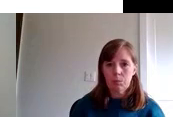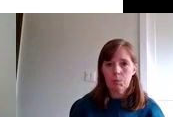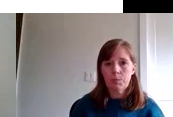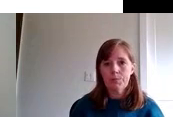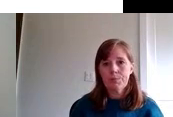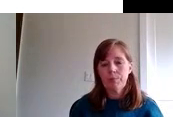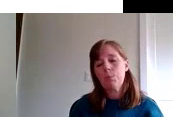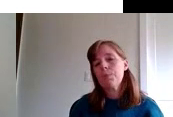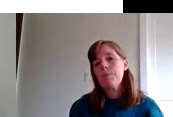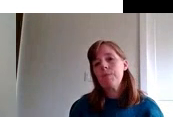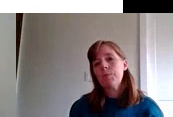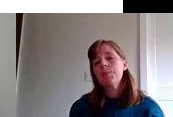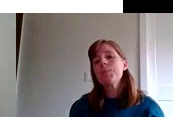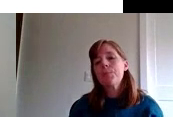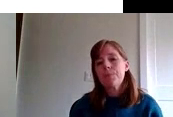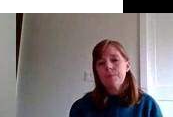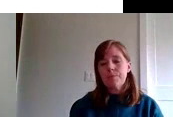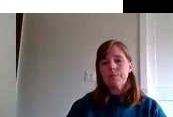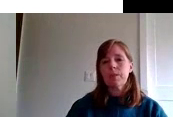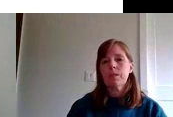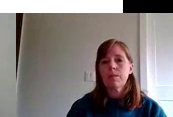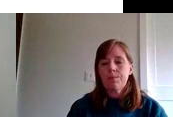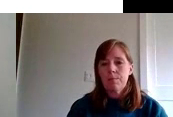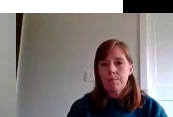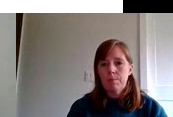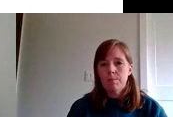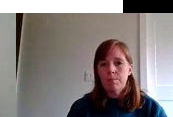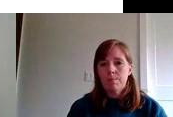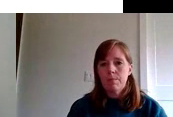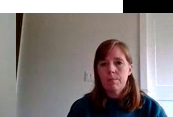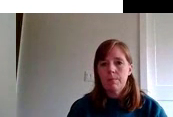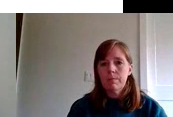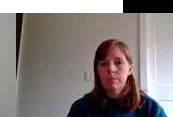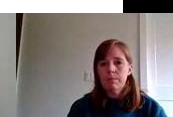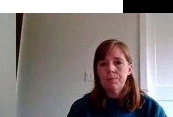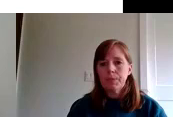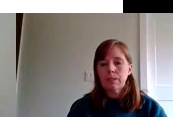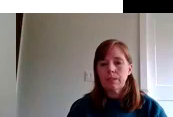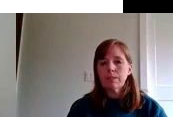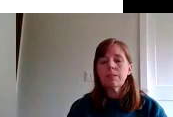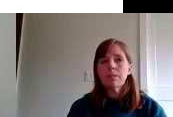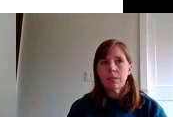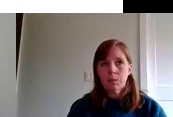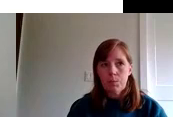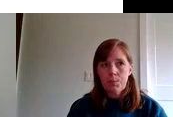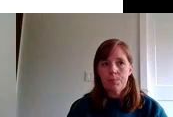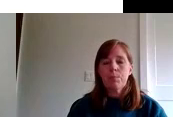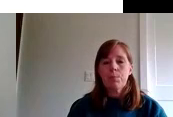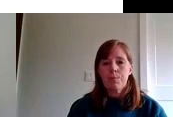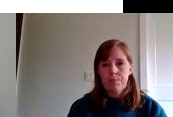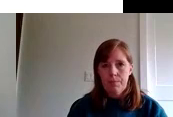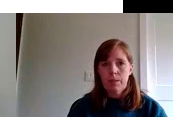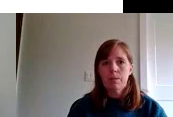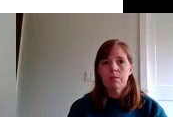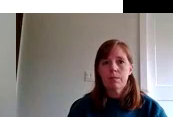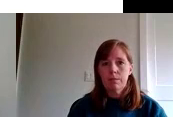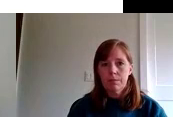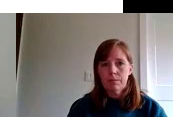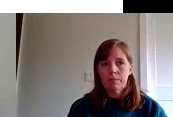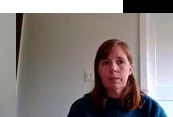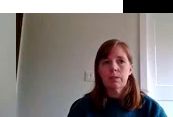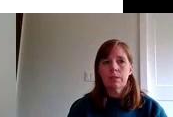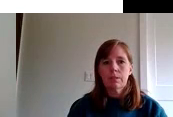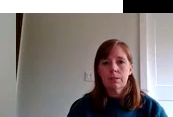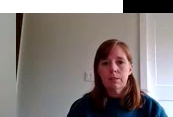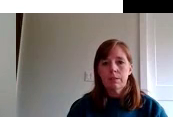with collaborating with other team members to make sure that, again, during those times that I'm not there to walk with the student out